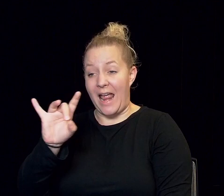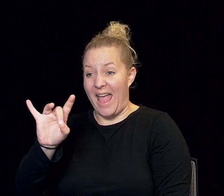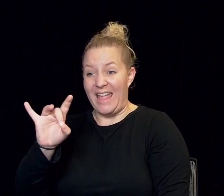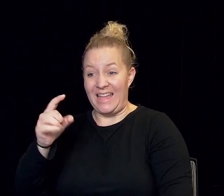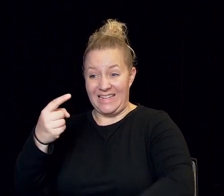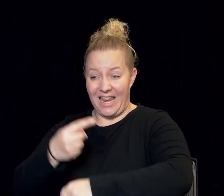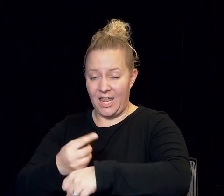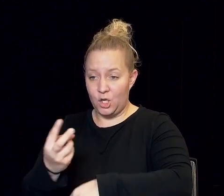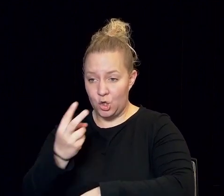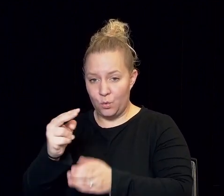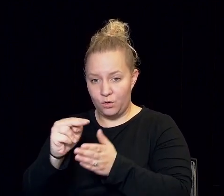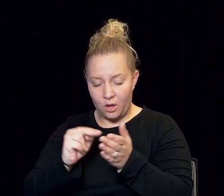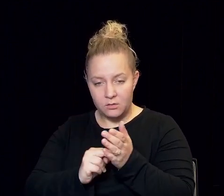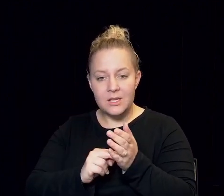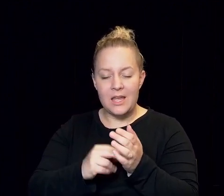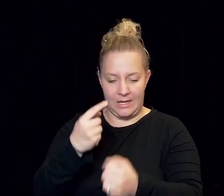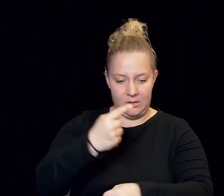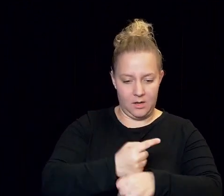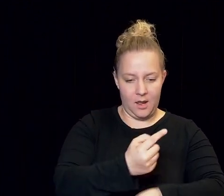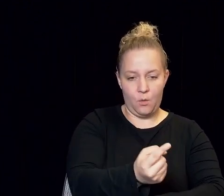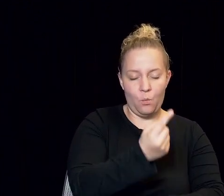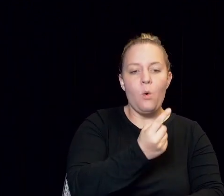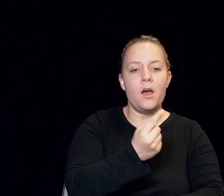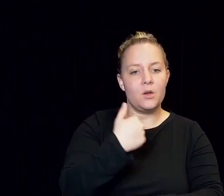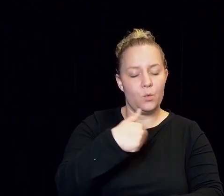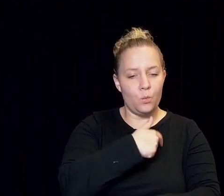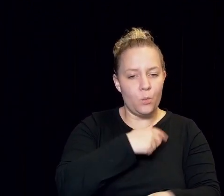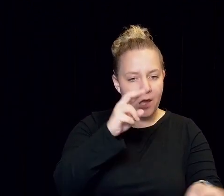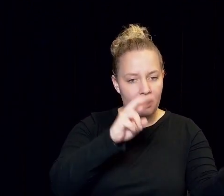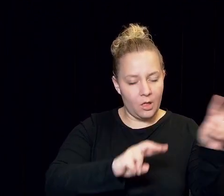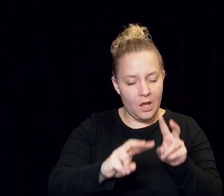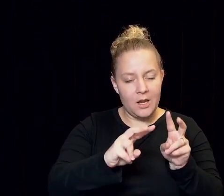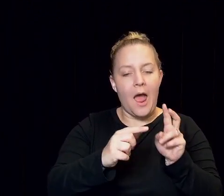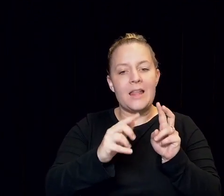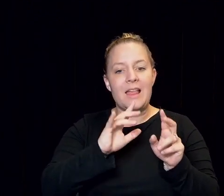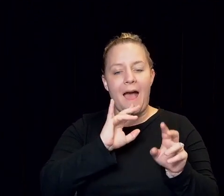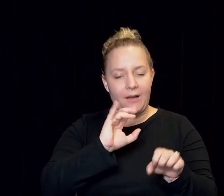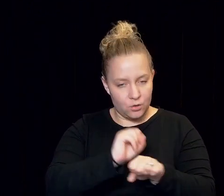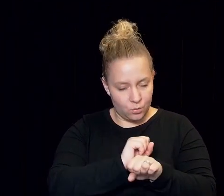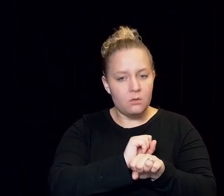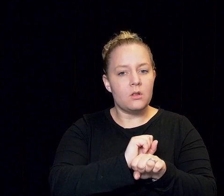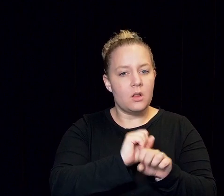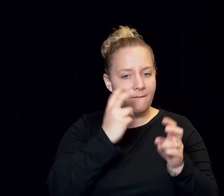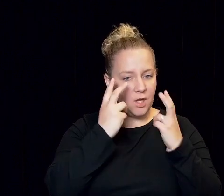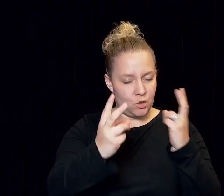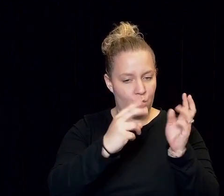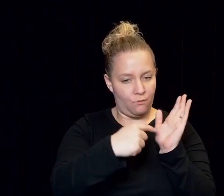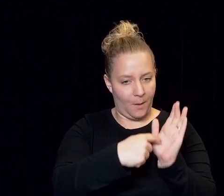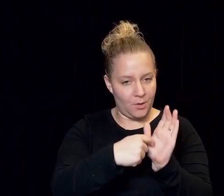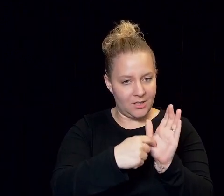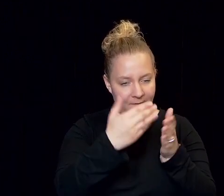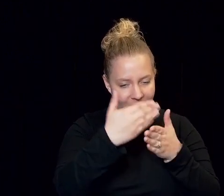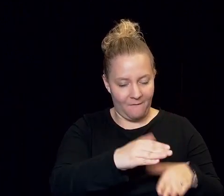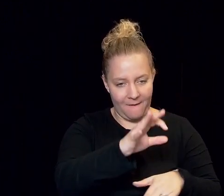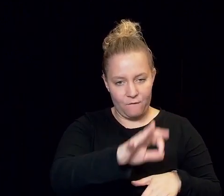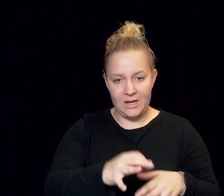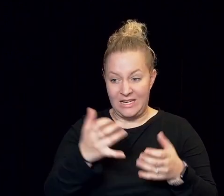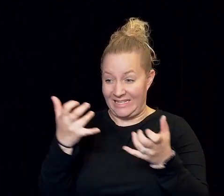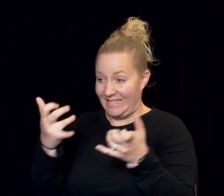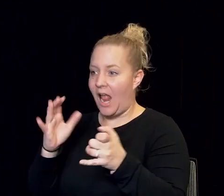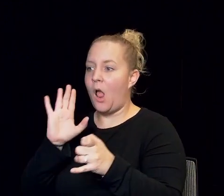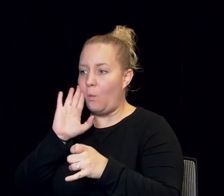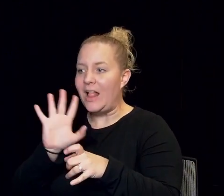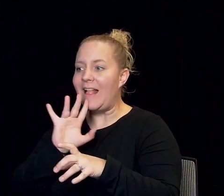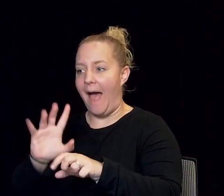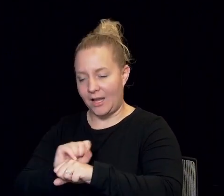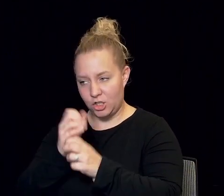Day 1, we looked at the visual representation of dividing fractions, but we are actually going to divide them out. We talked about, during last notes, how we